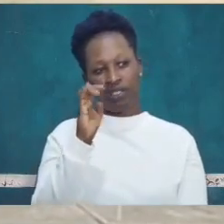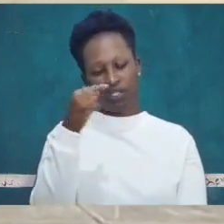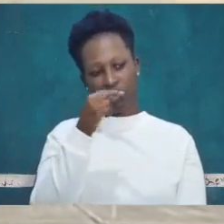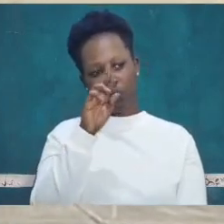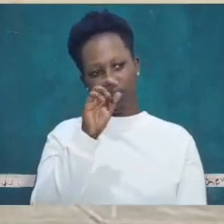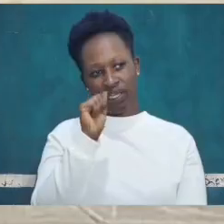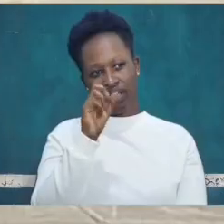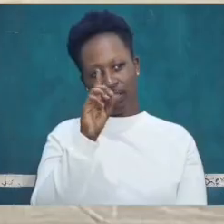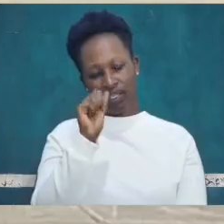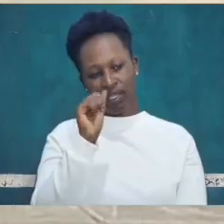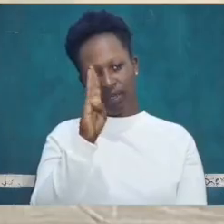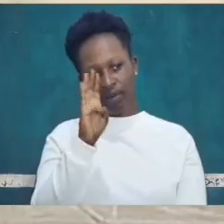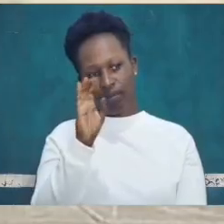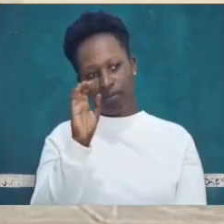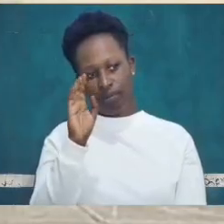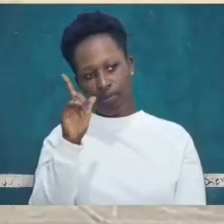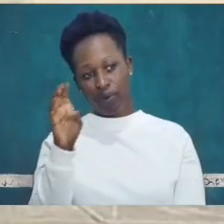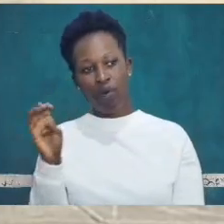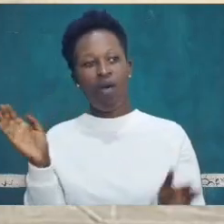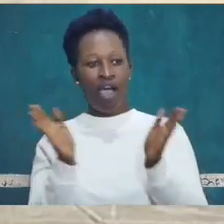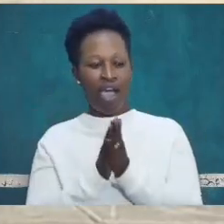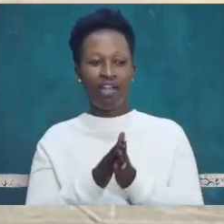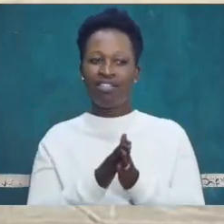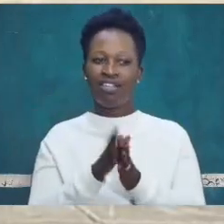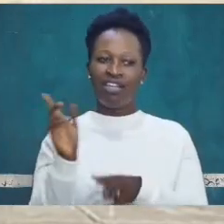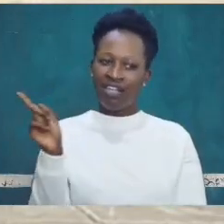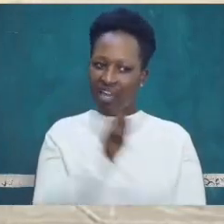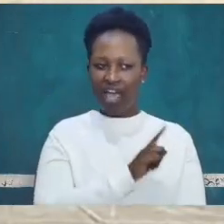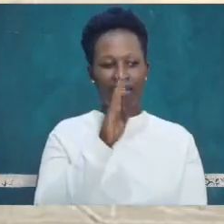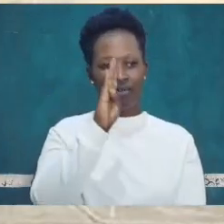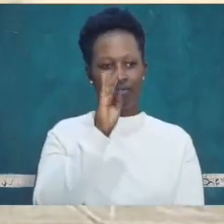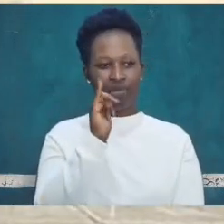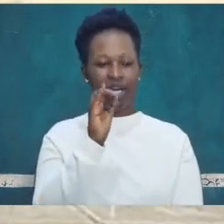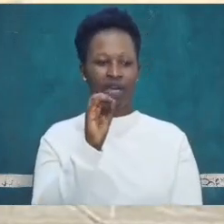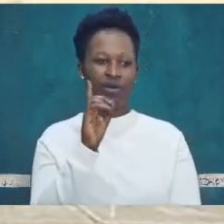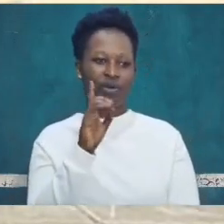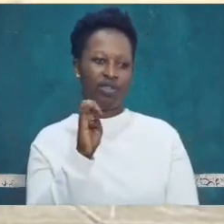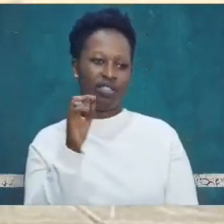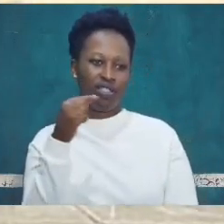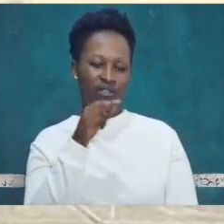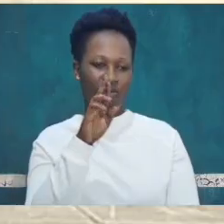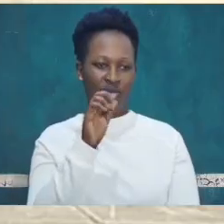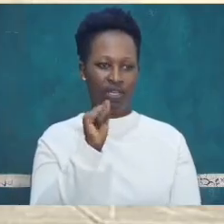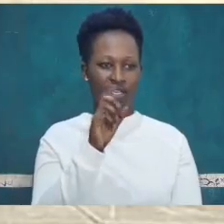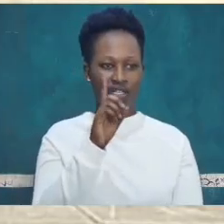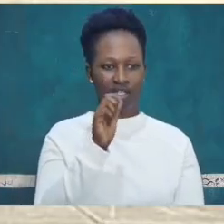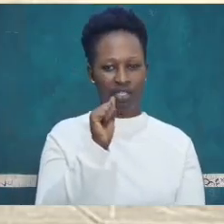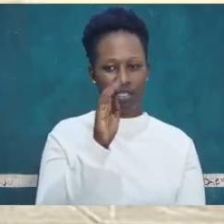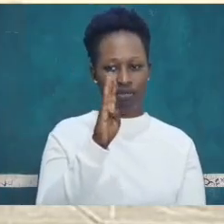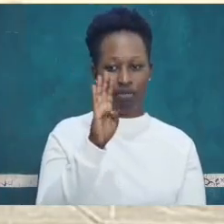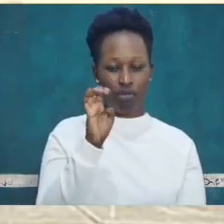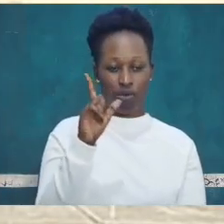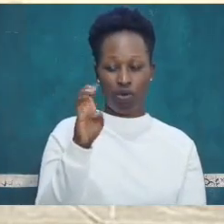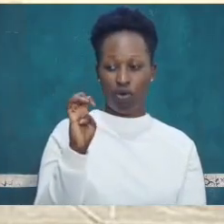time in the previous lesson, learners, we talked about goods, we talked about services,